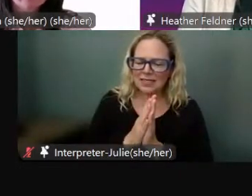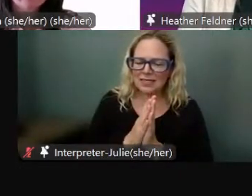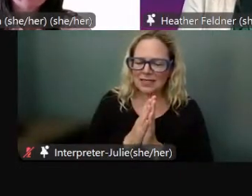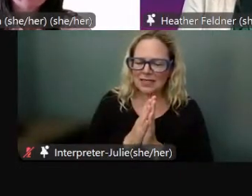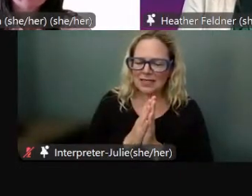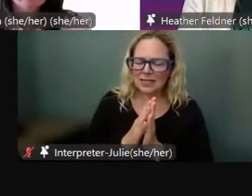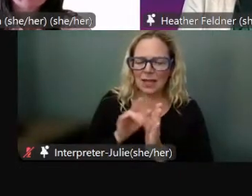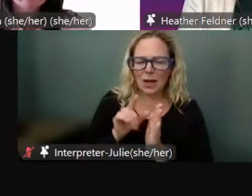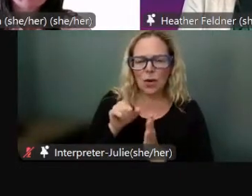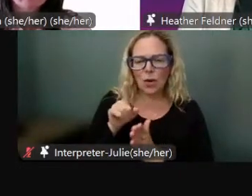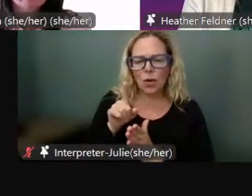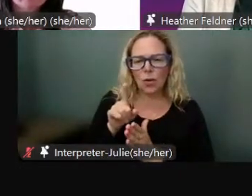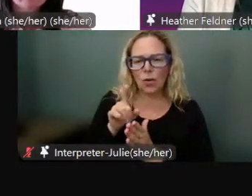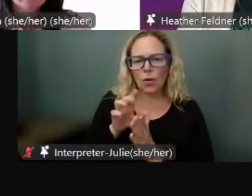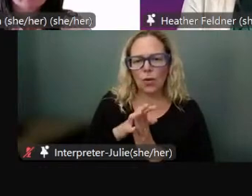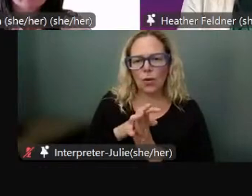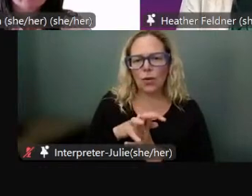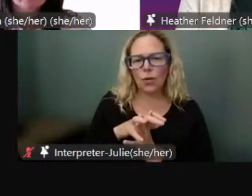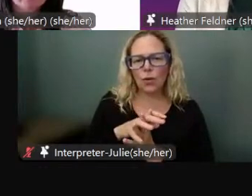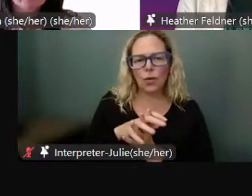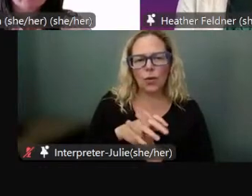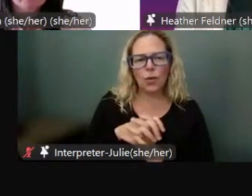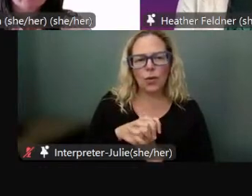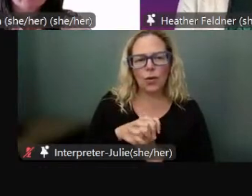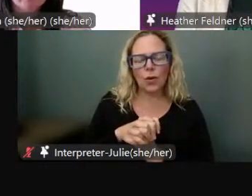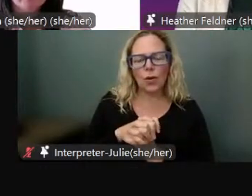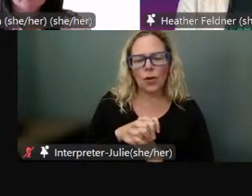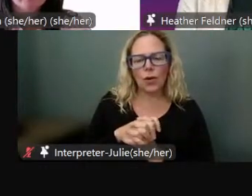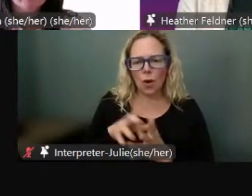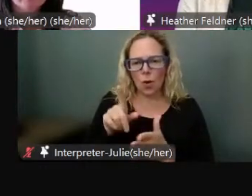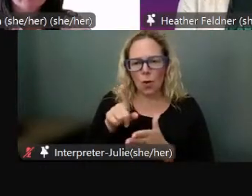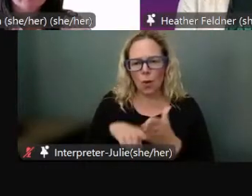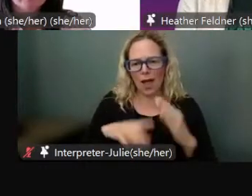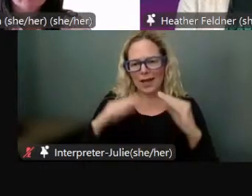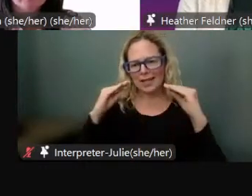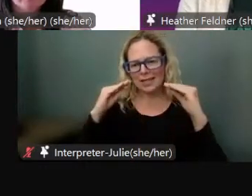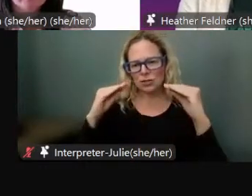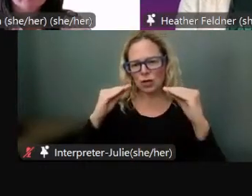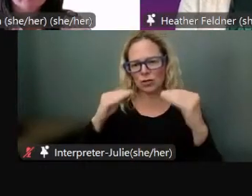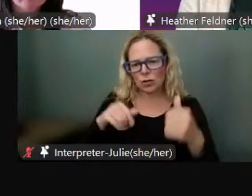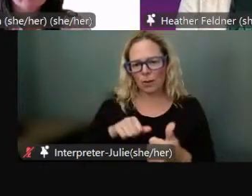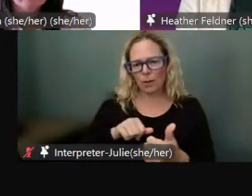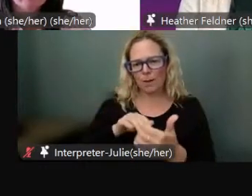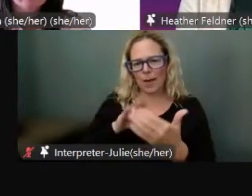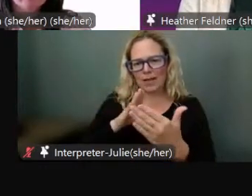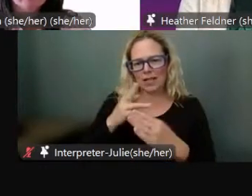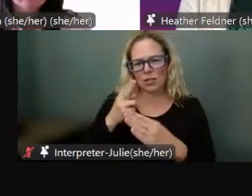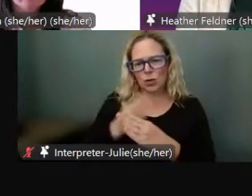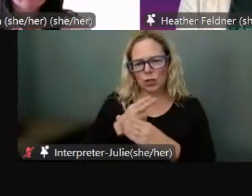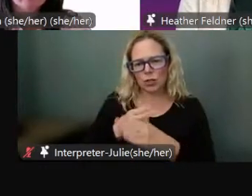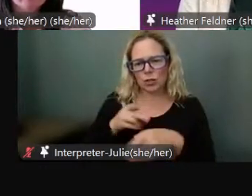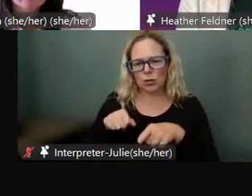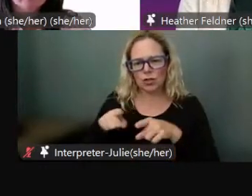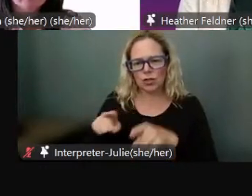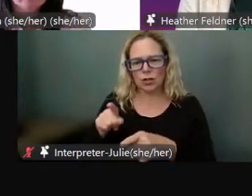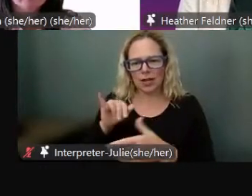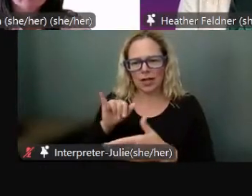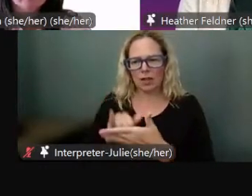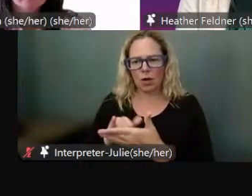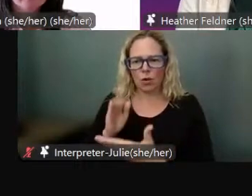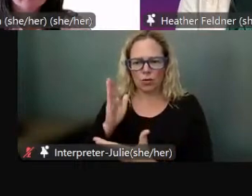that was what instructional methods were used in the interventions. And by instructional